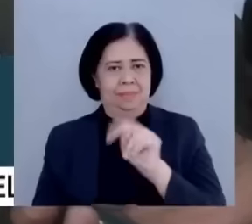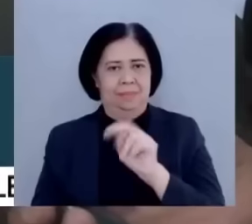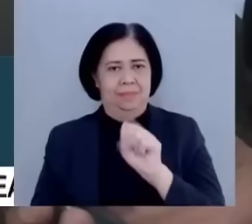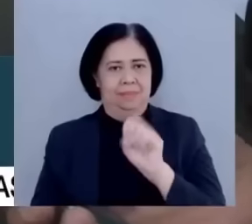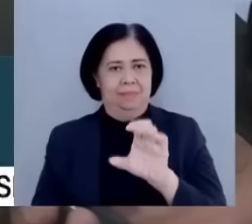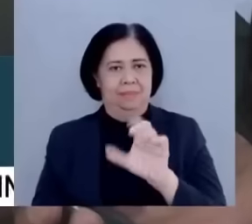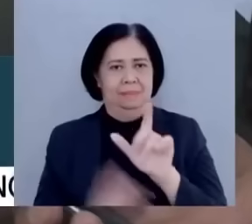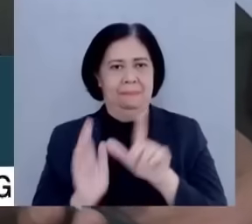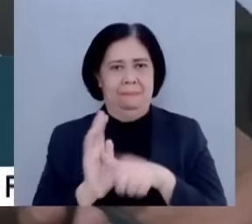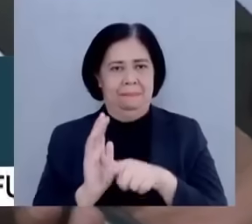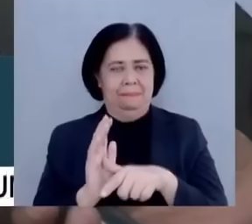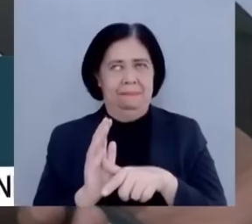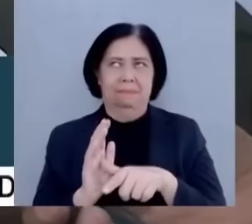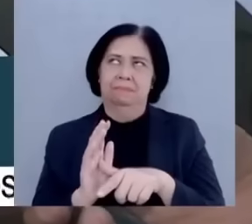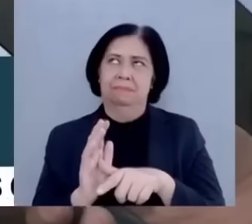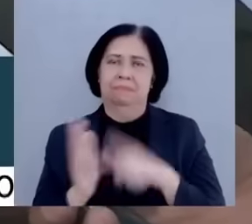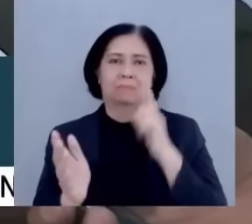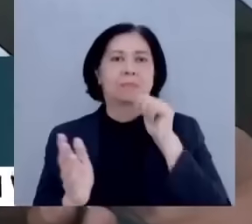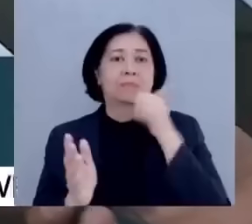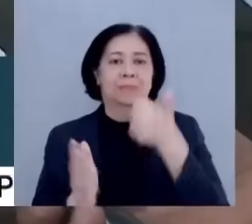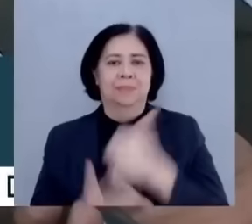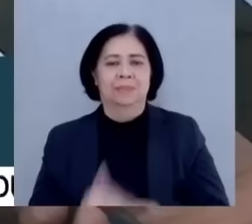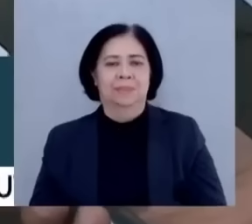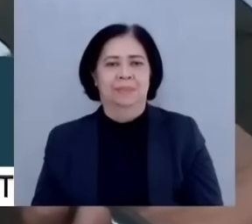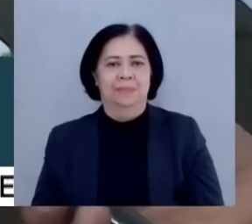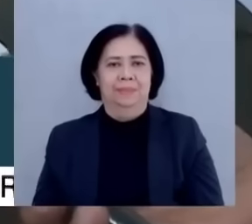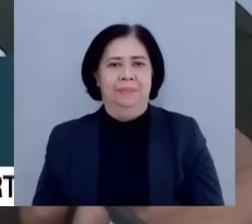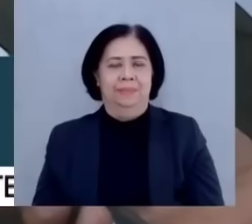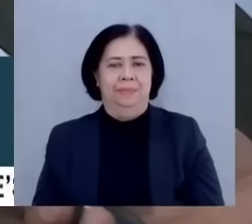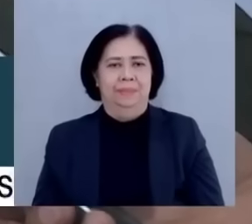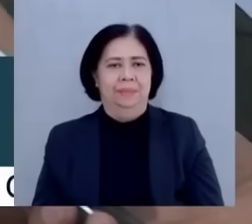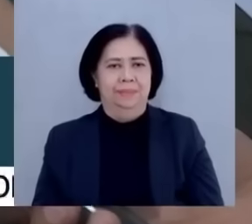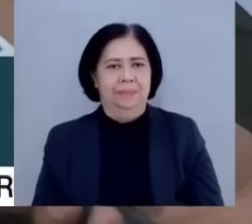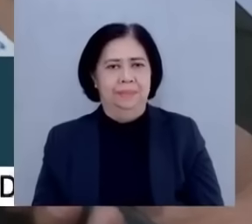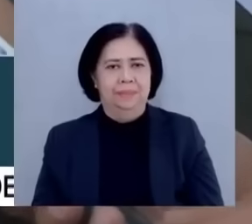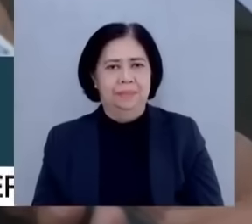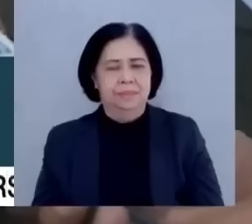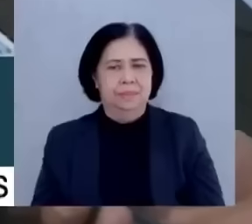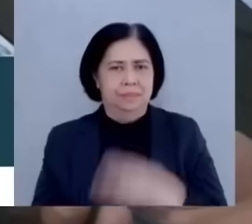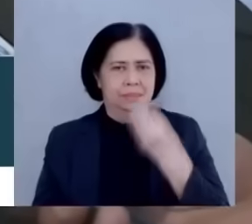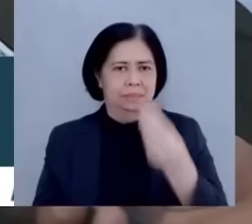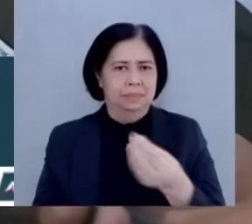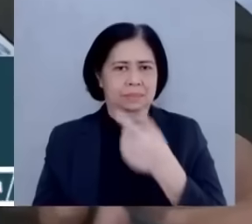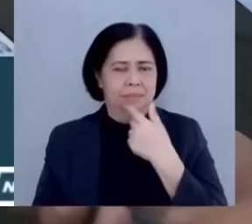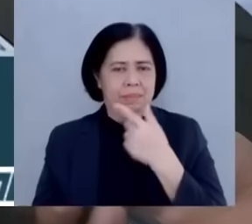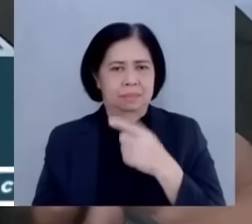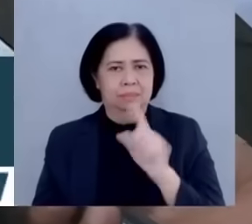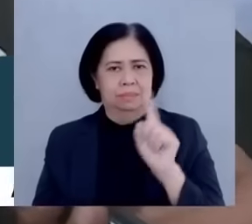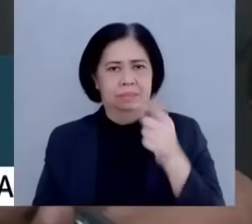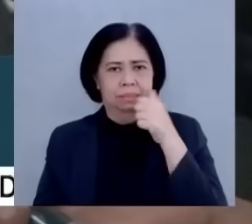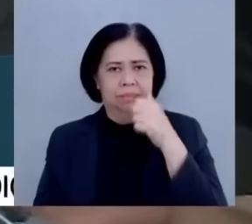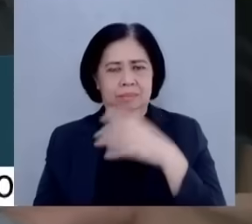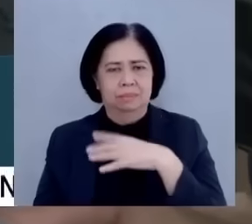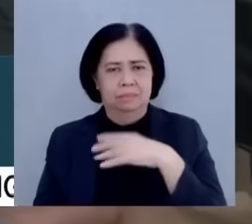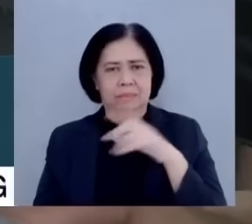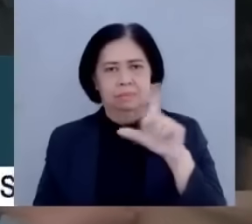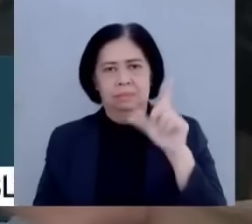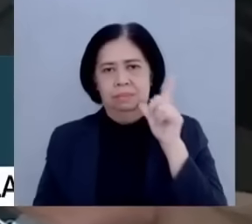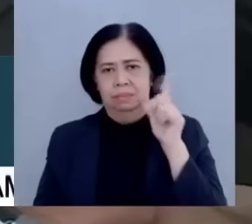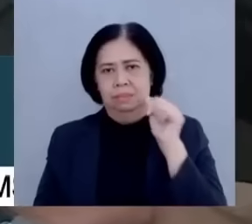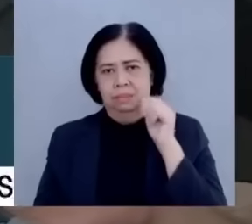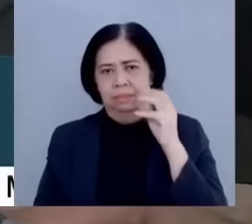mamaya bukas. Okay. May nabanggit na may binigay sa inyo sobre si First Lady Lisa Araneta Marcos. Para saan ba